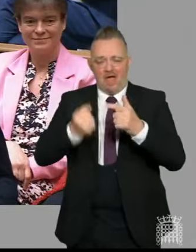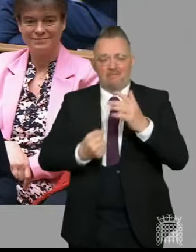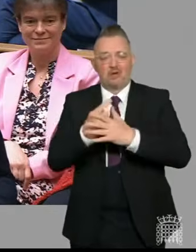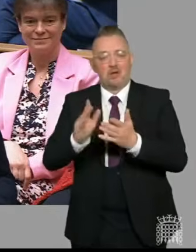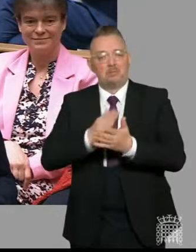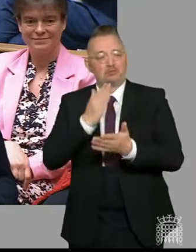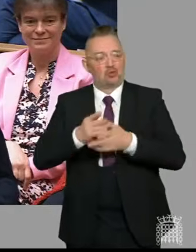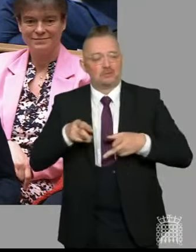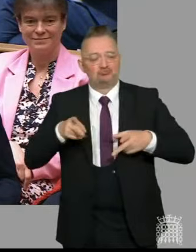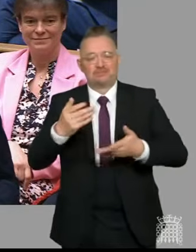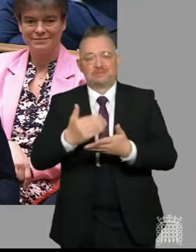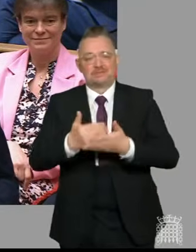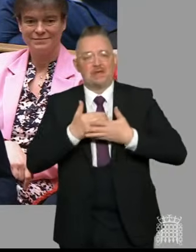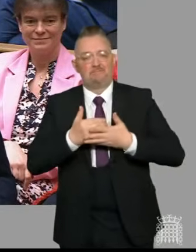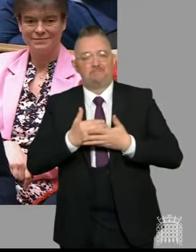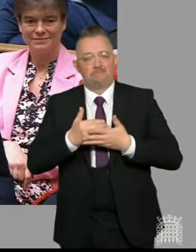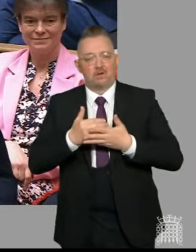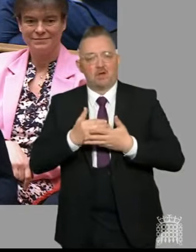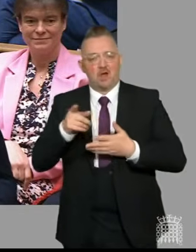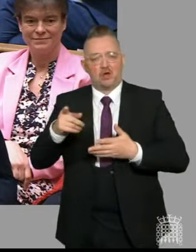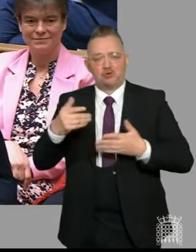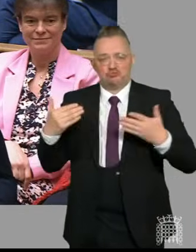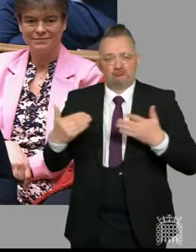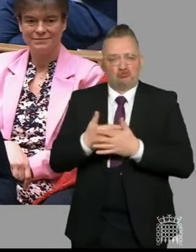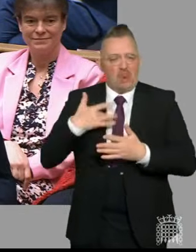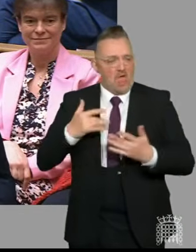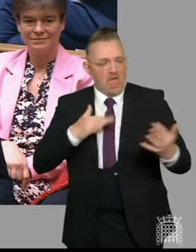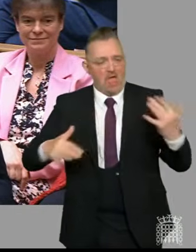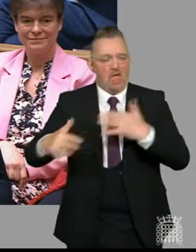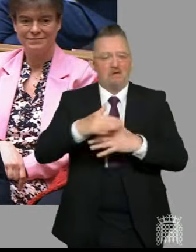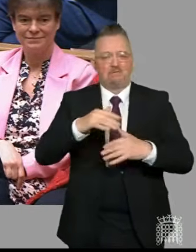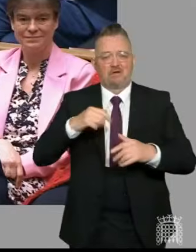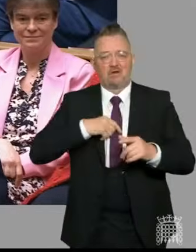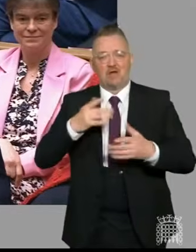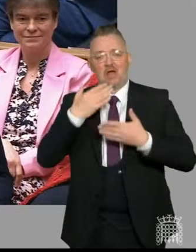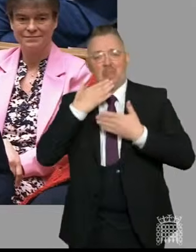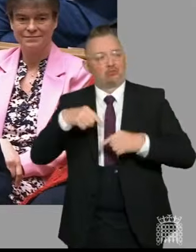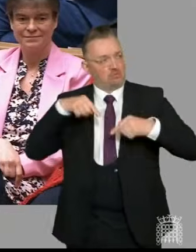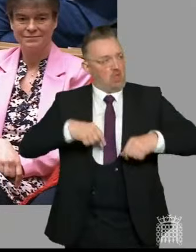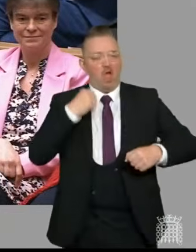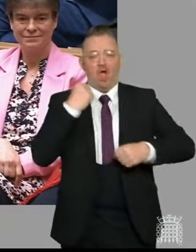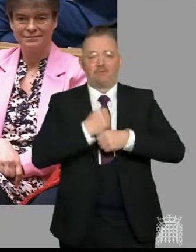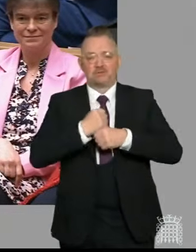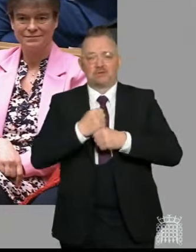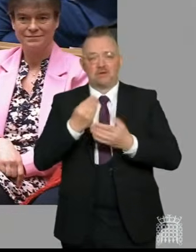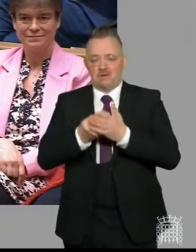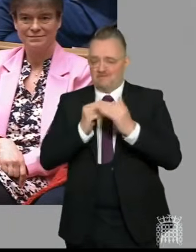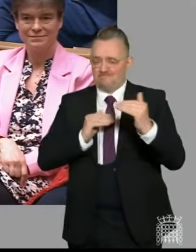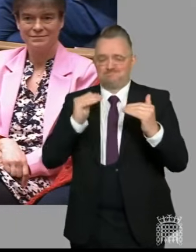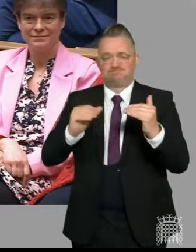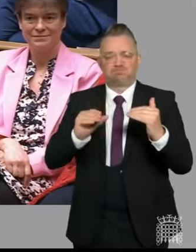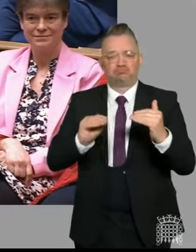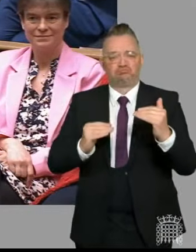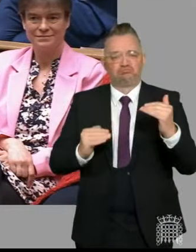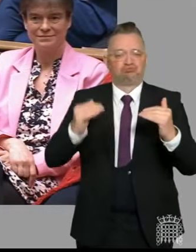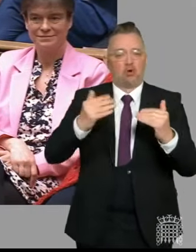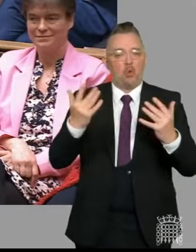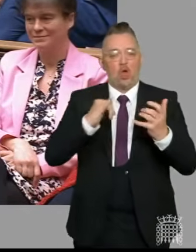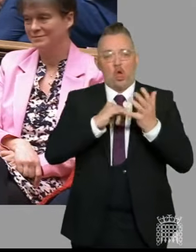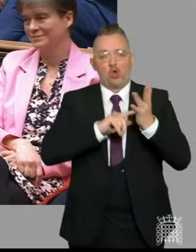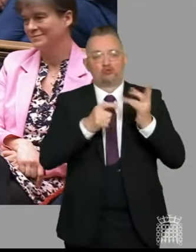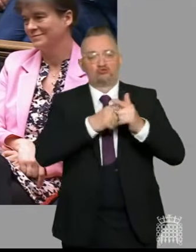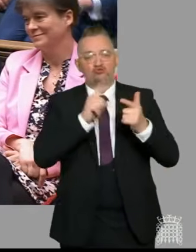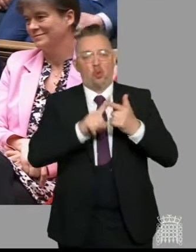into Tunstall's old library in Bath thanks to this government's levelling up fund of £56 million to Stoke-on-Trent. Yeah. But sadly, Labour-led Stoke-on-Trent